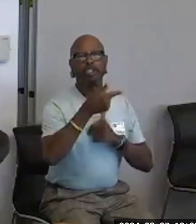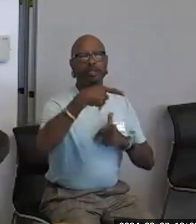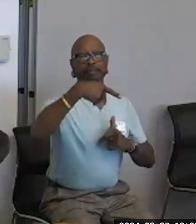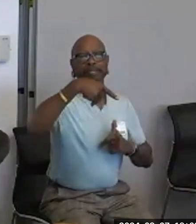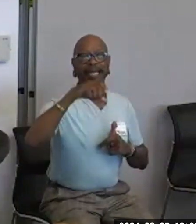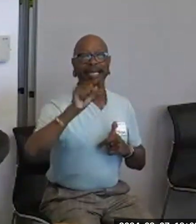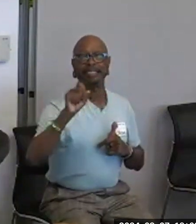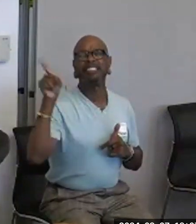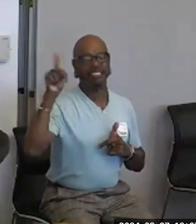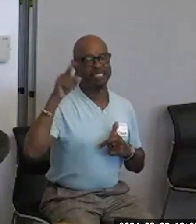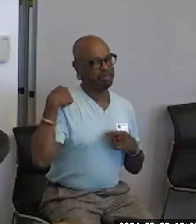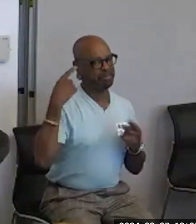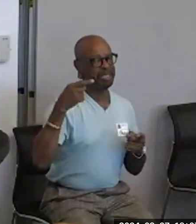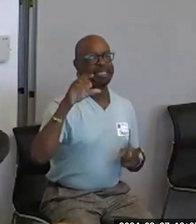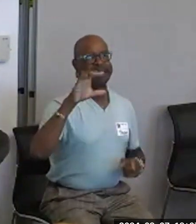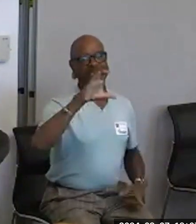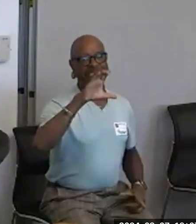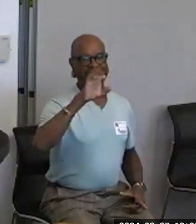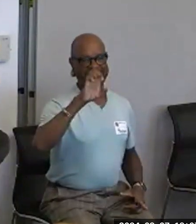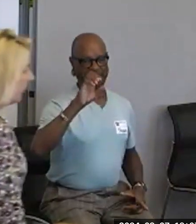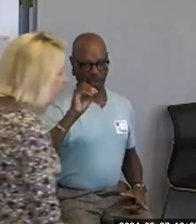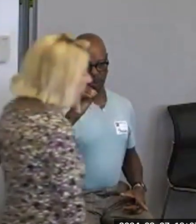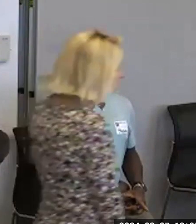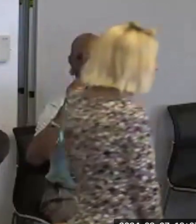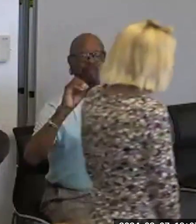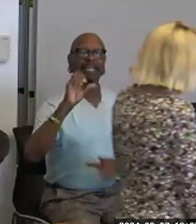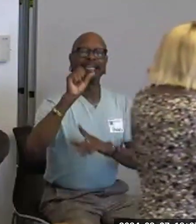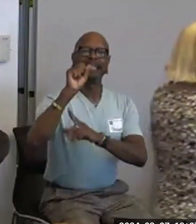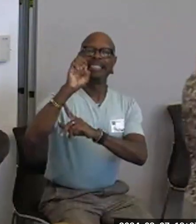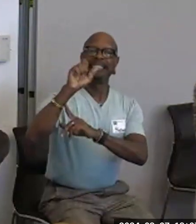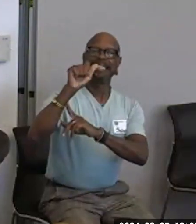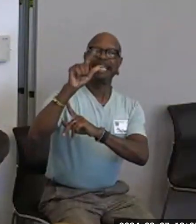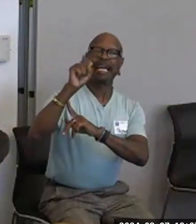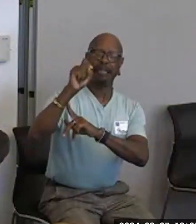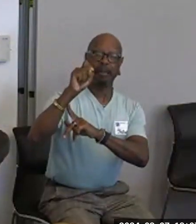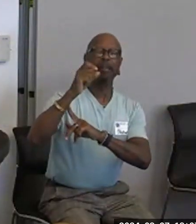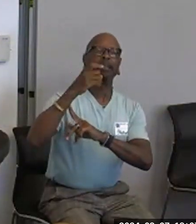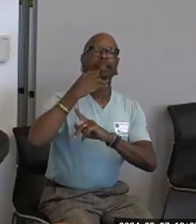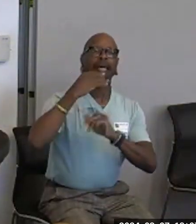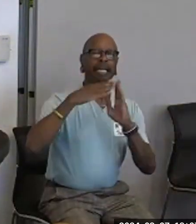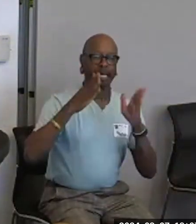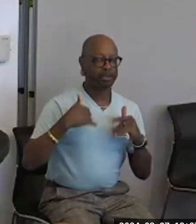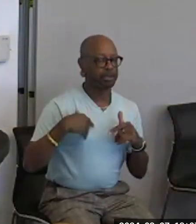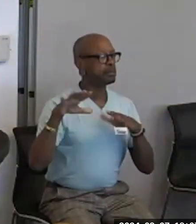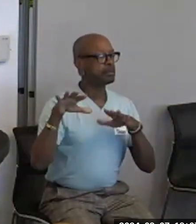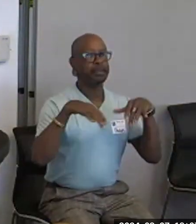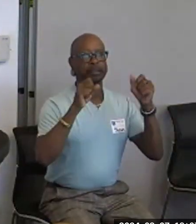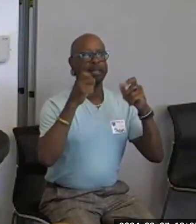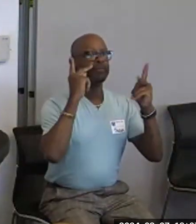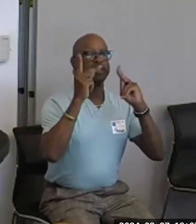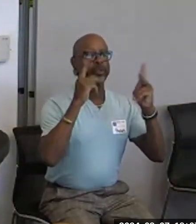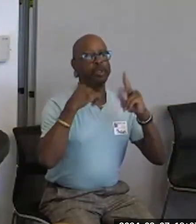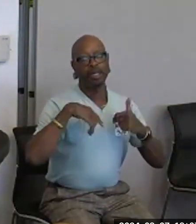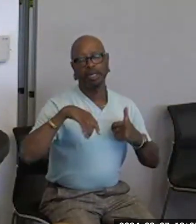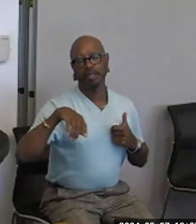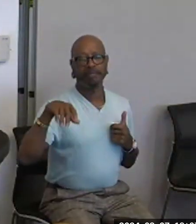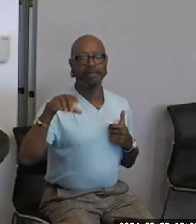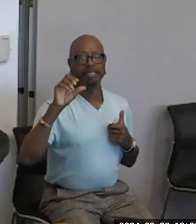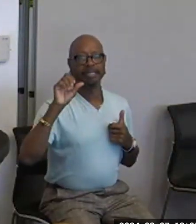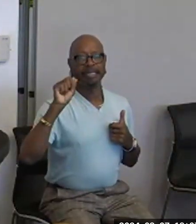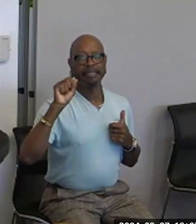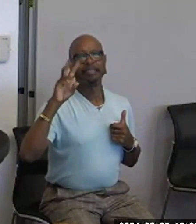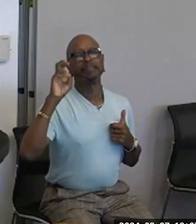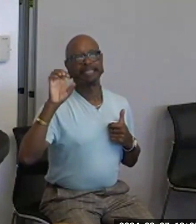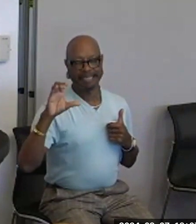been CEO of the Seattle LightHouse, executive director of Envision WIC, and chief evangelist at